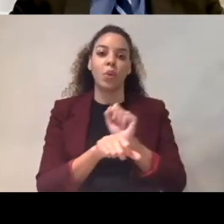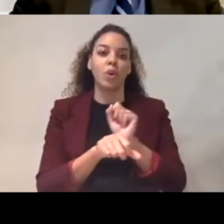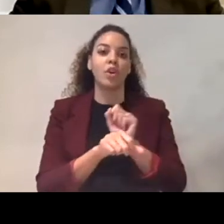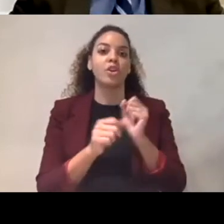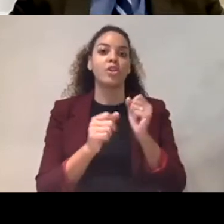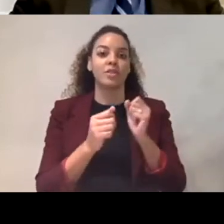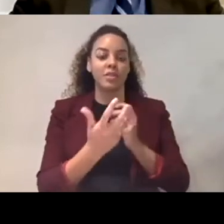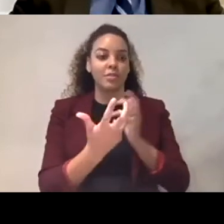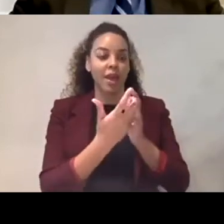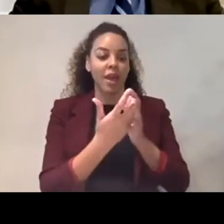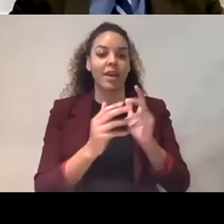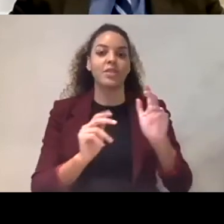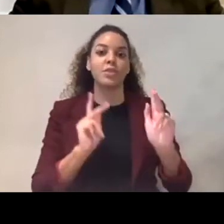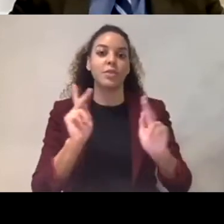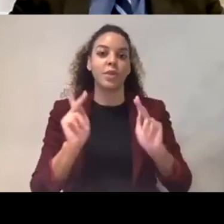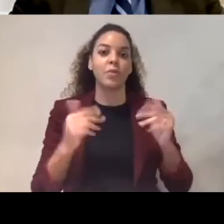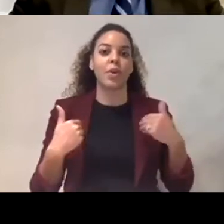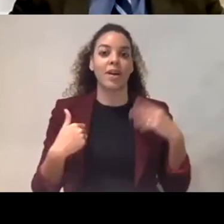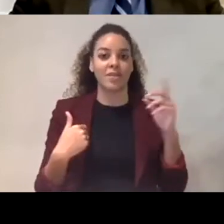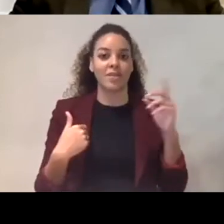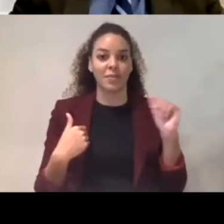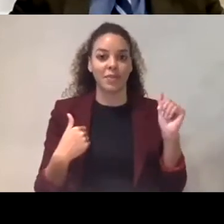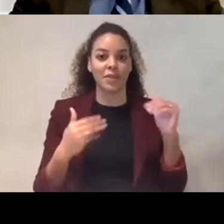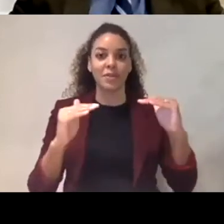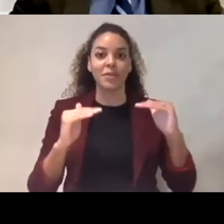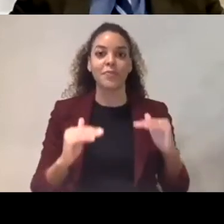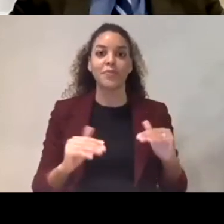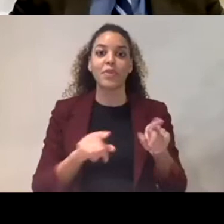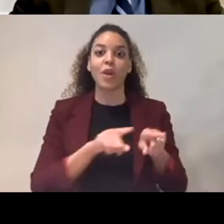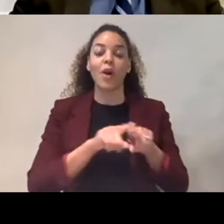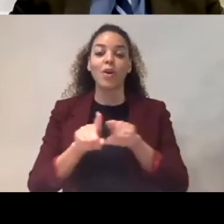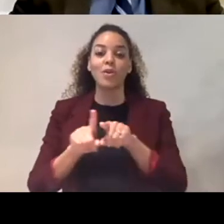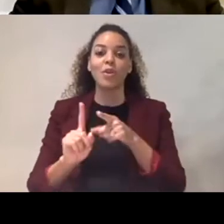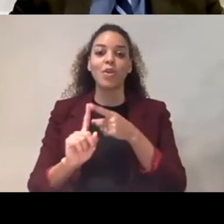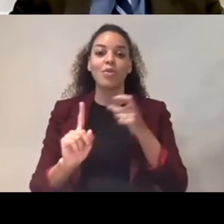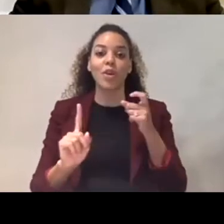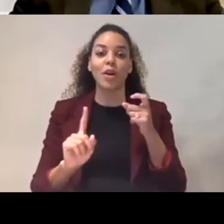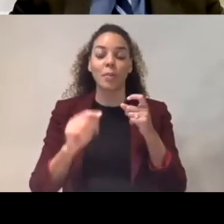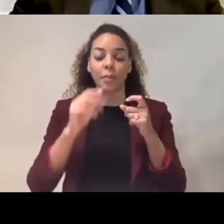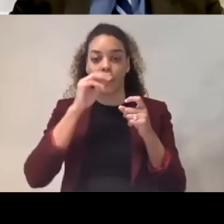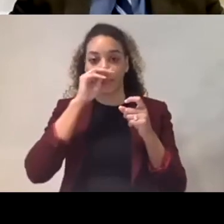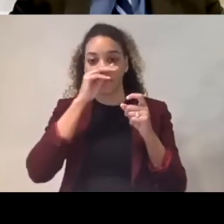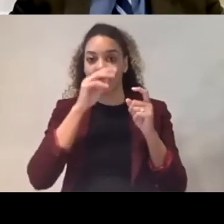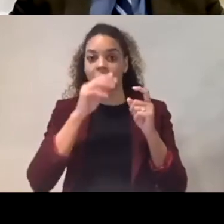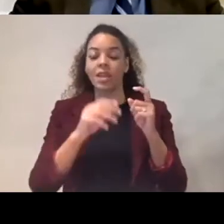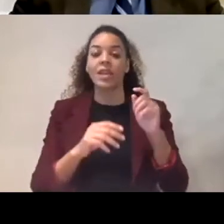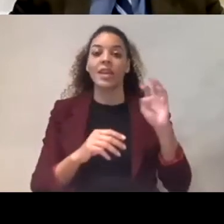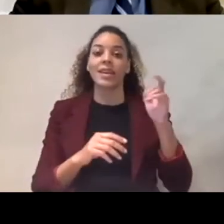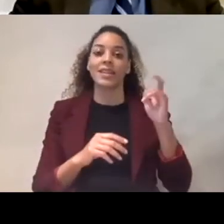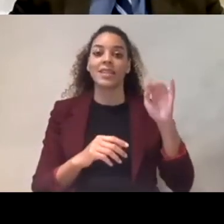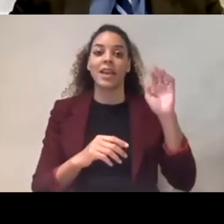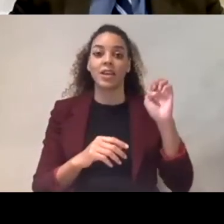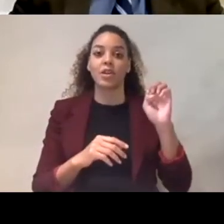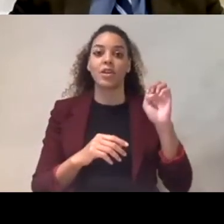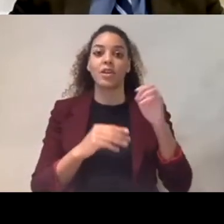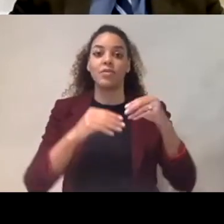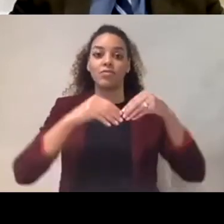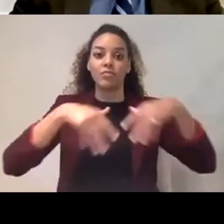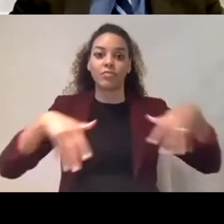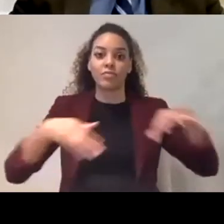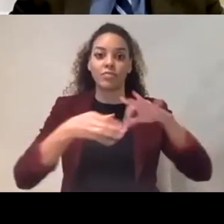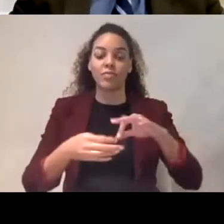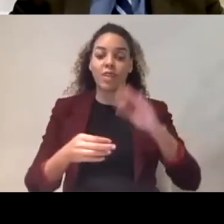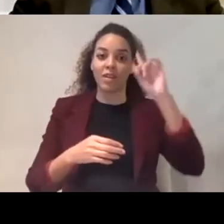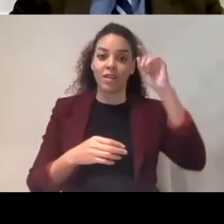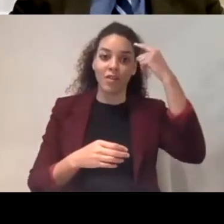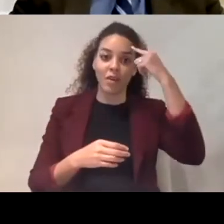disabilities as possible. Also joining him from within the executive branch of government is Mark Schultz from the